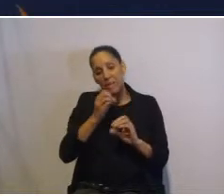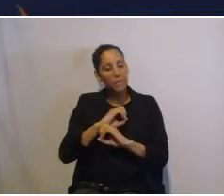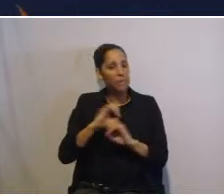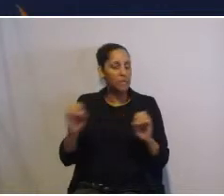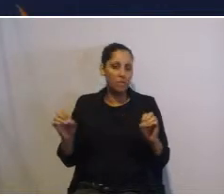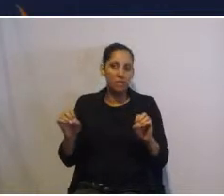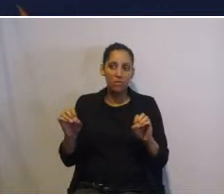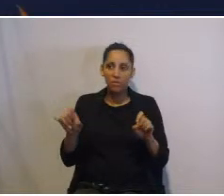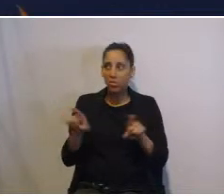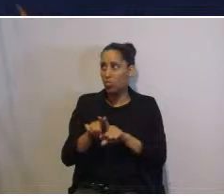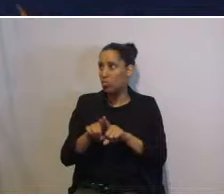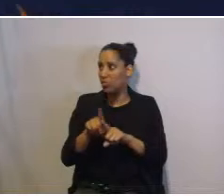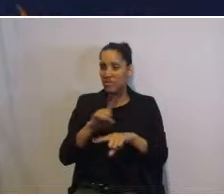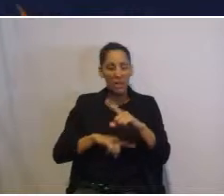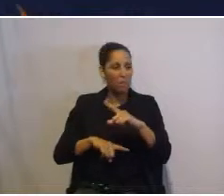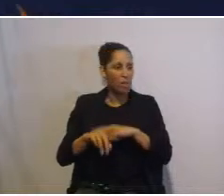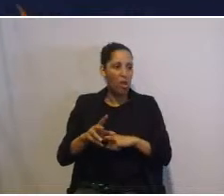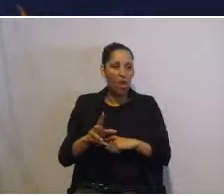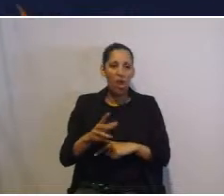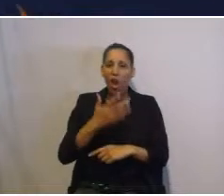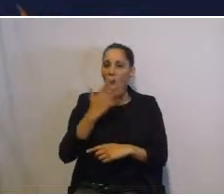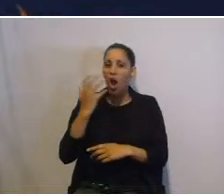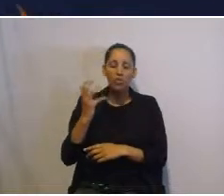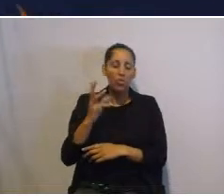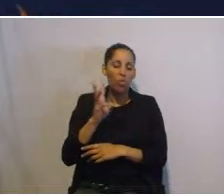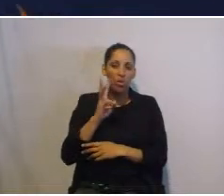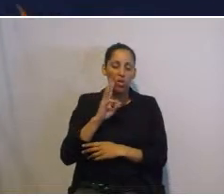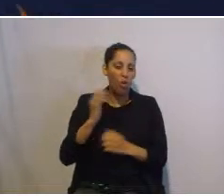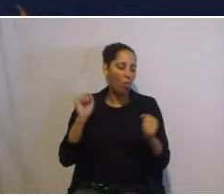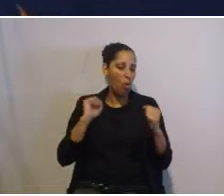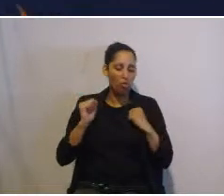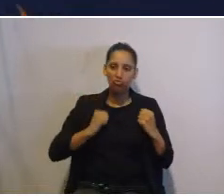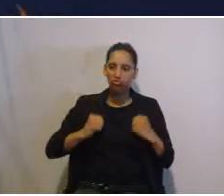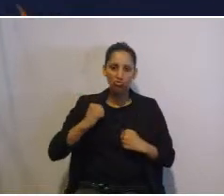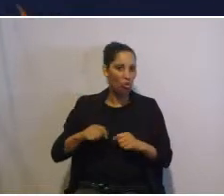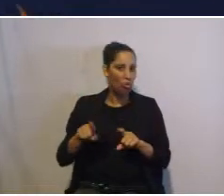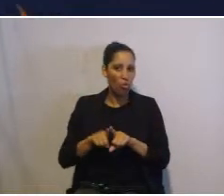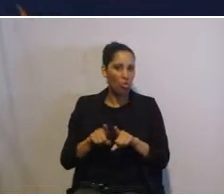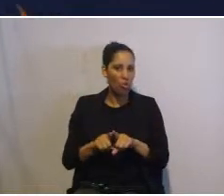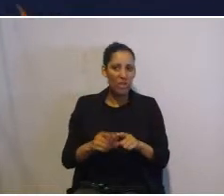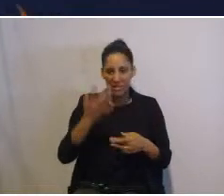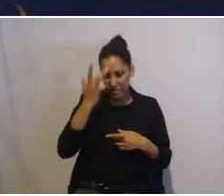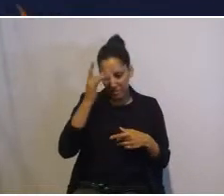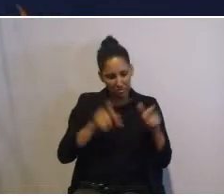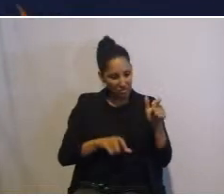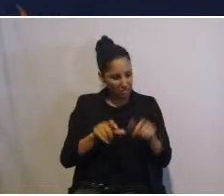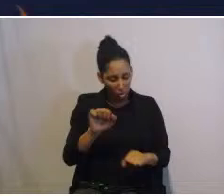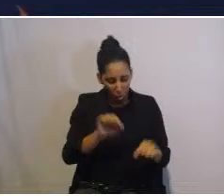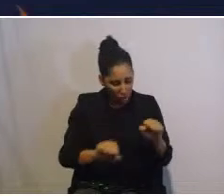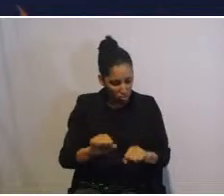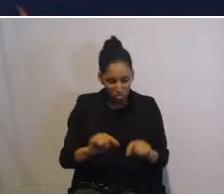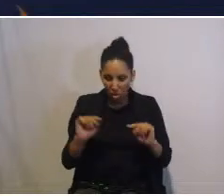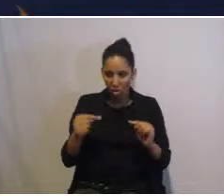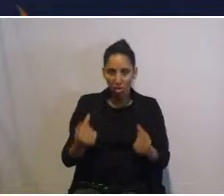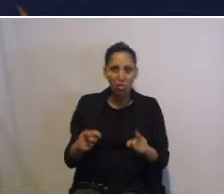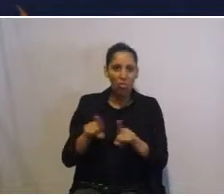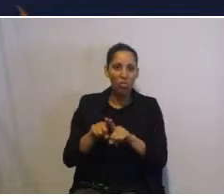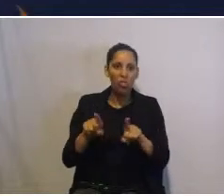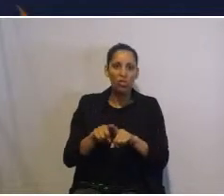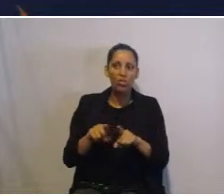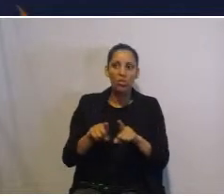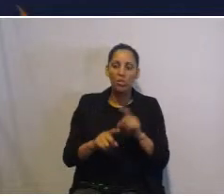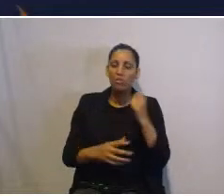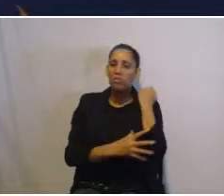no sometimes hot water to wash even the sick people at home, and poverty have